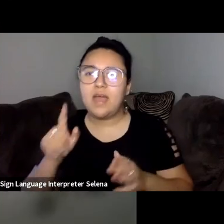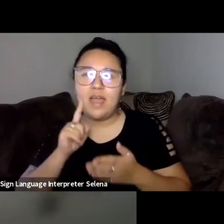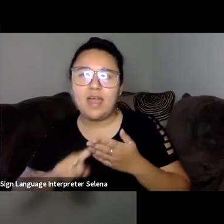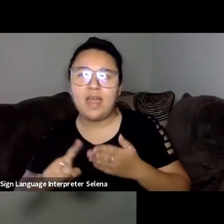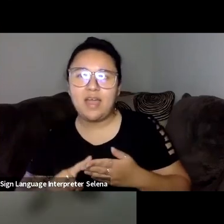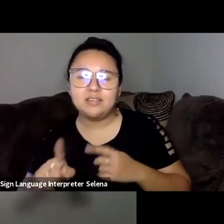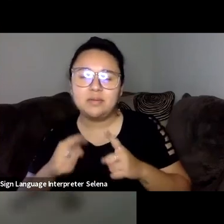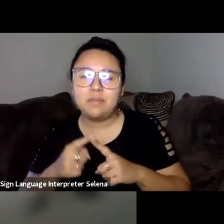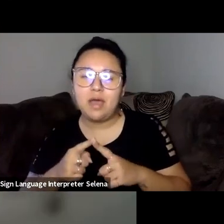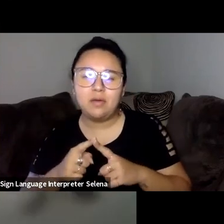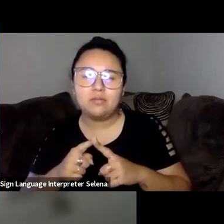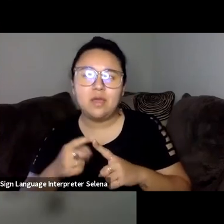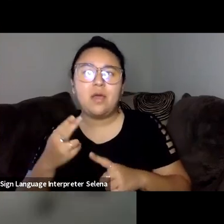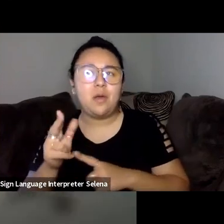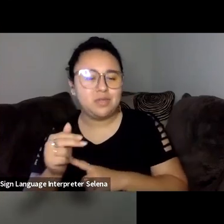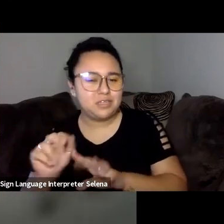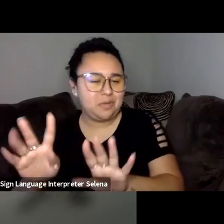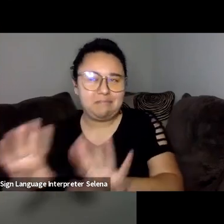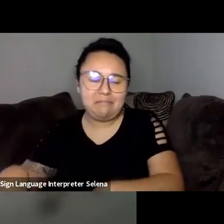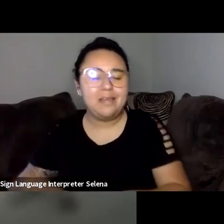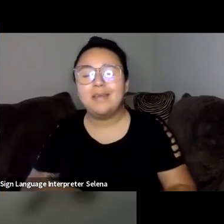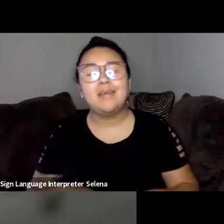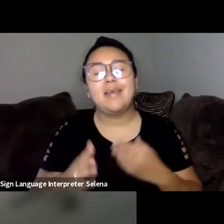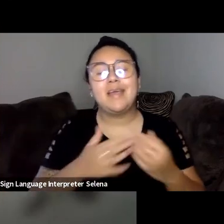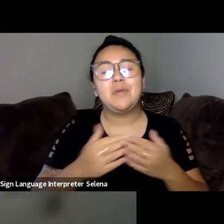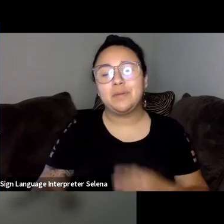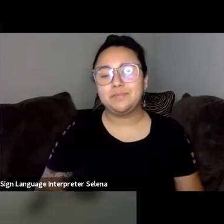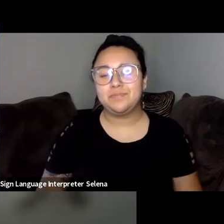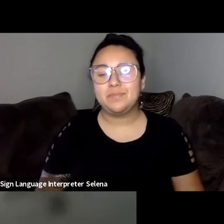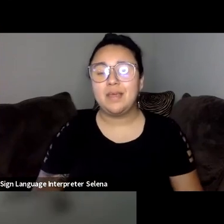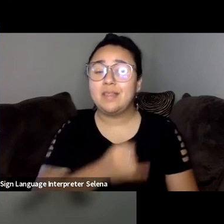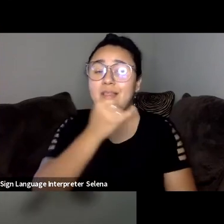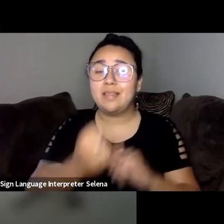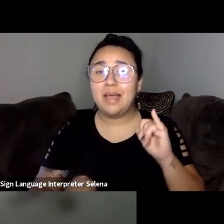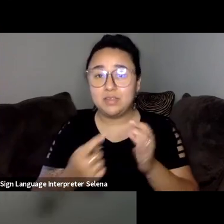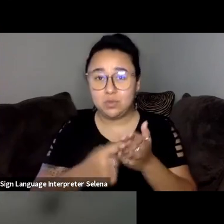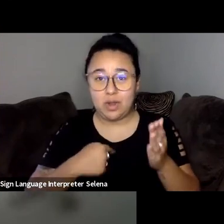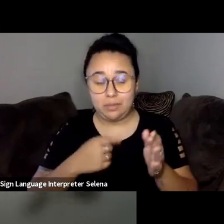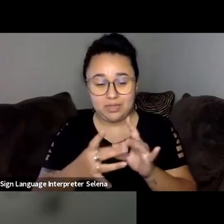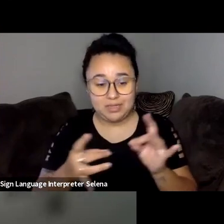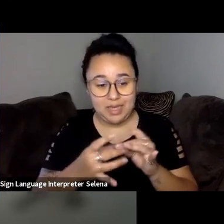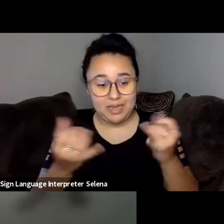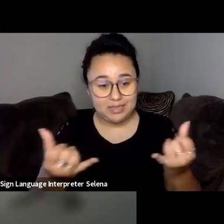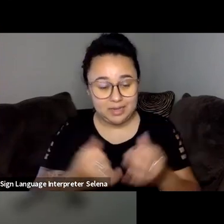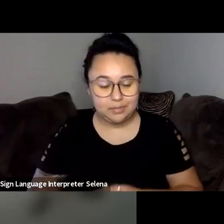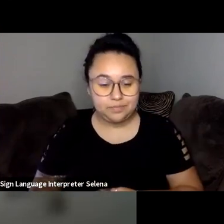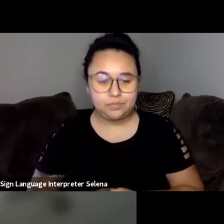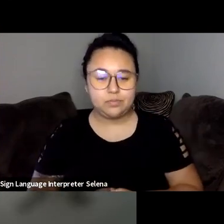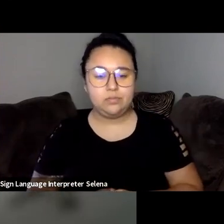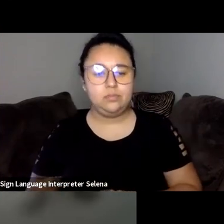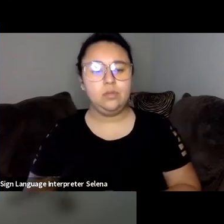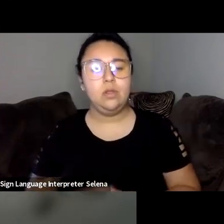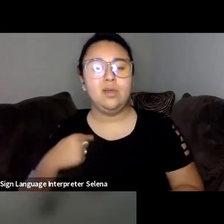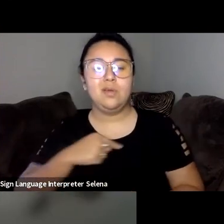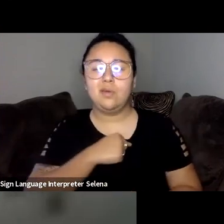So we move from there. I say, and the last thing I want to say here is that we